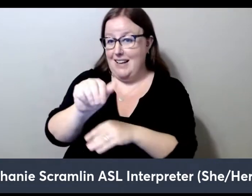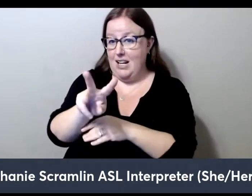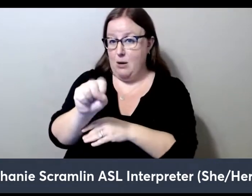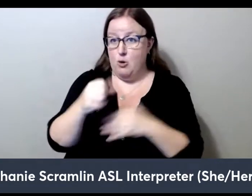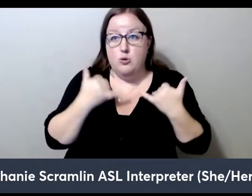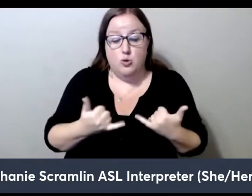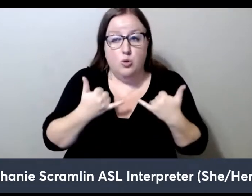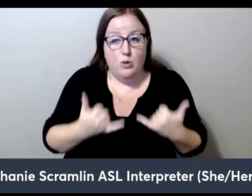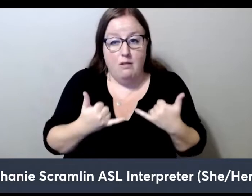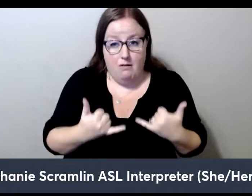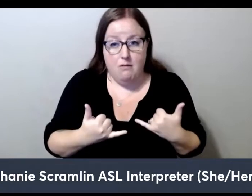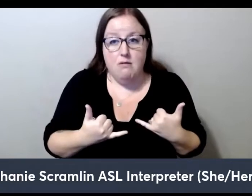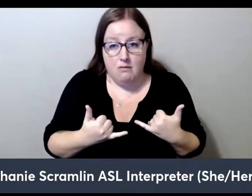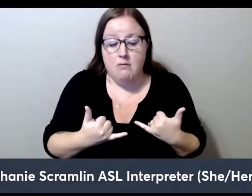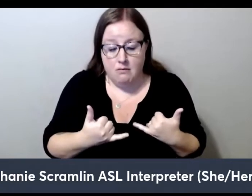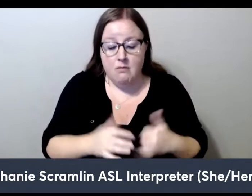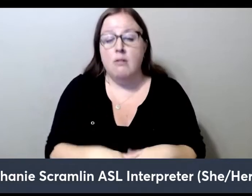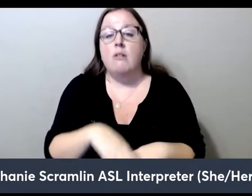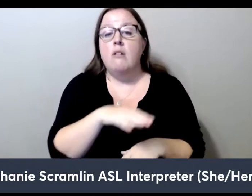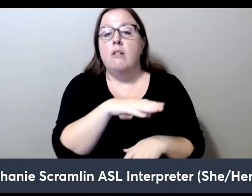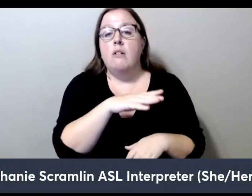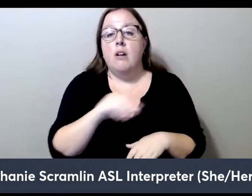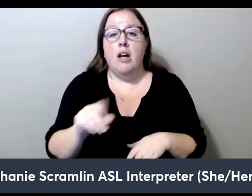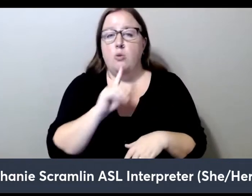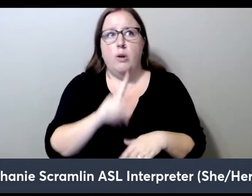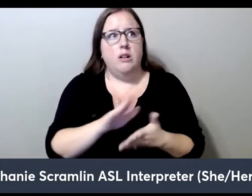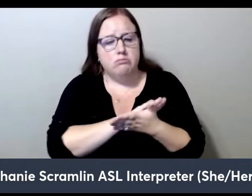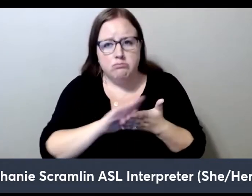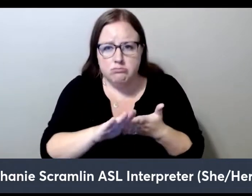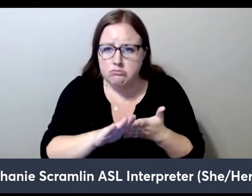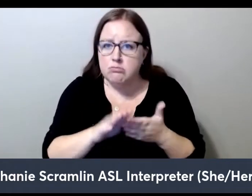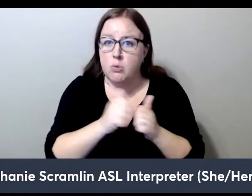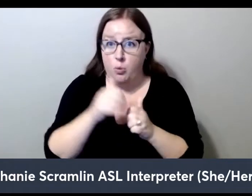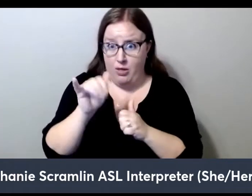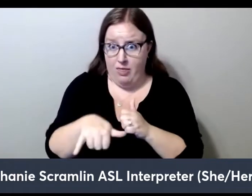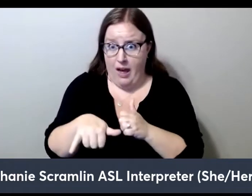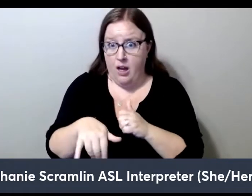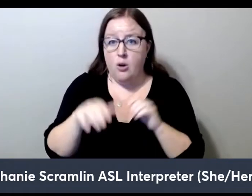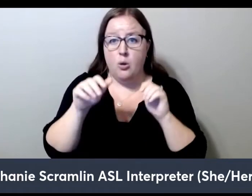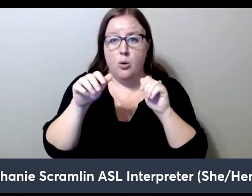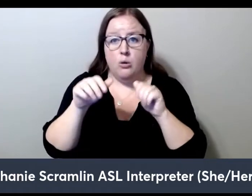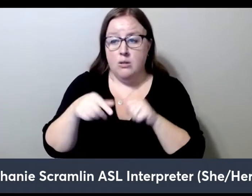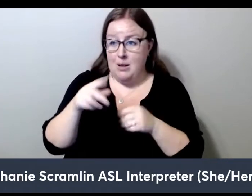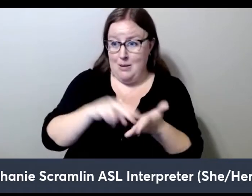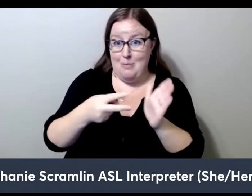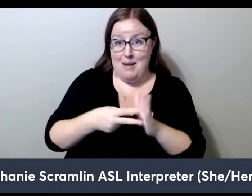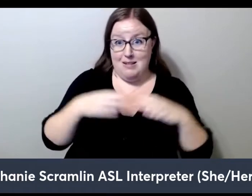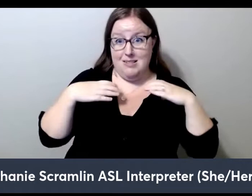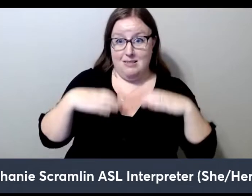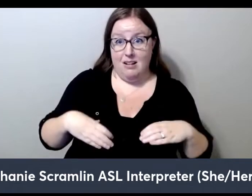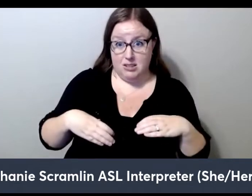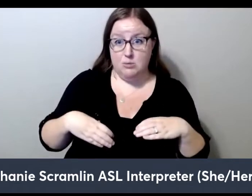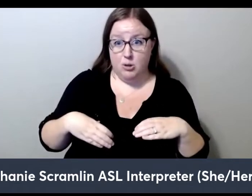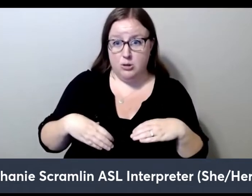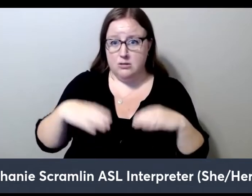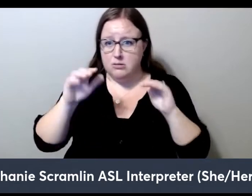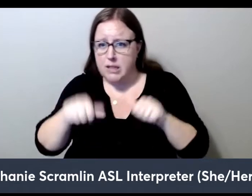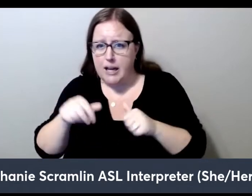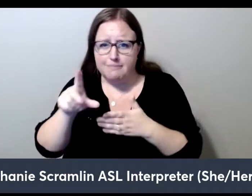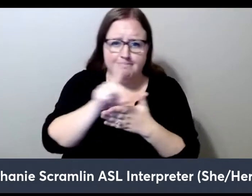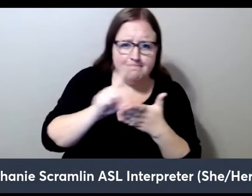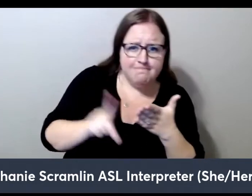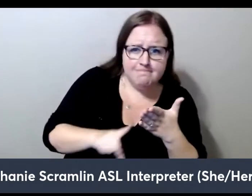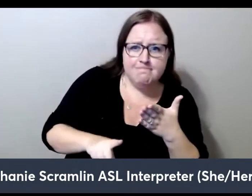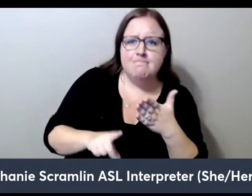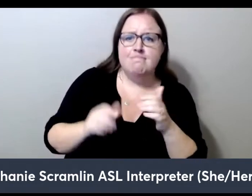today, right? And growing. And what the beauty of it is that we can enable customers to kind of design with ops in